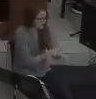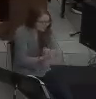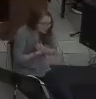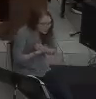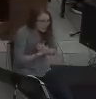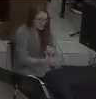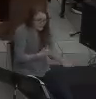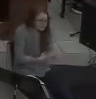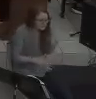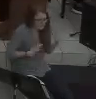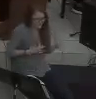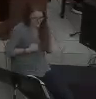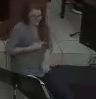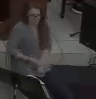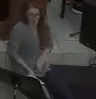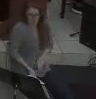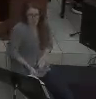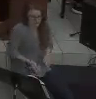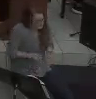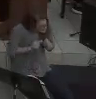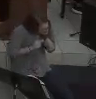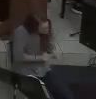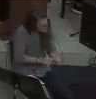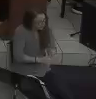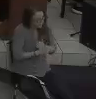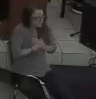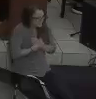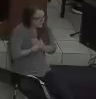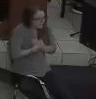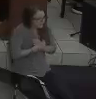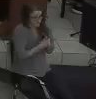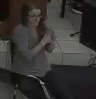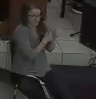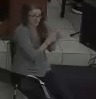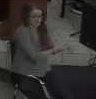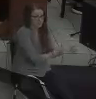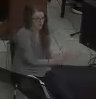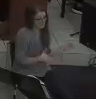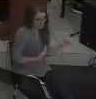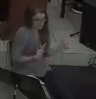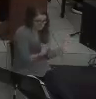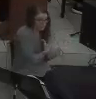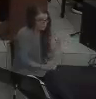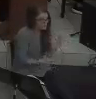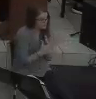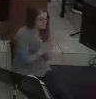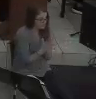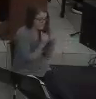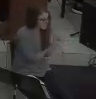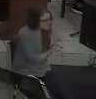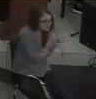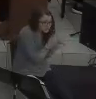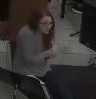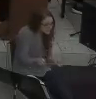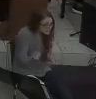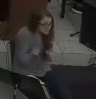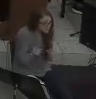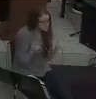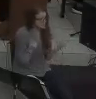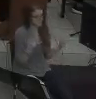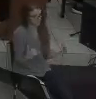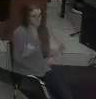are losing. The disciples were losing Jesus. They couldn't understand what was happening. And many in our day